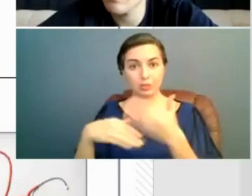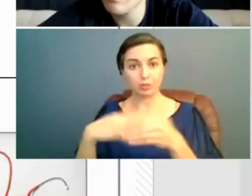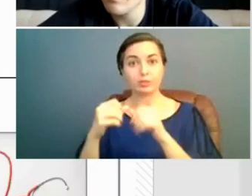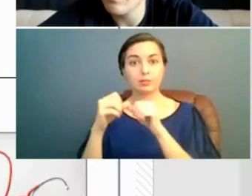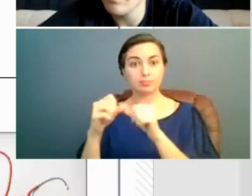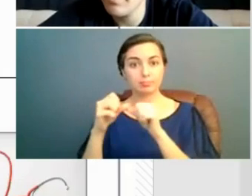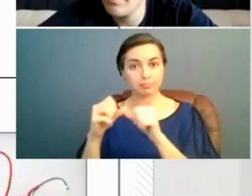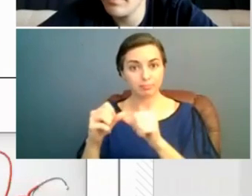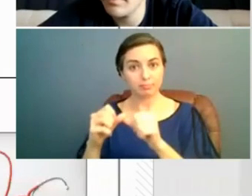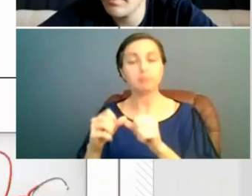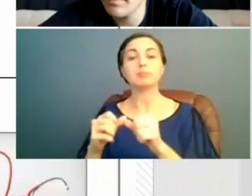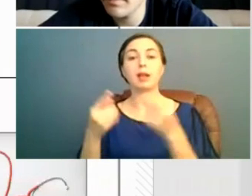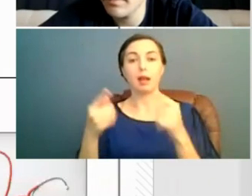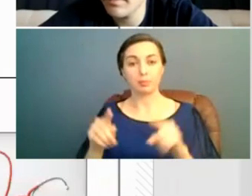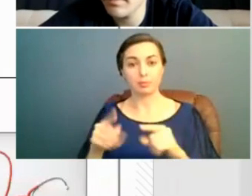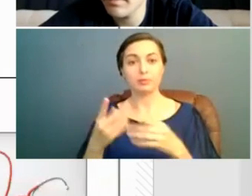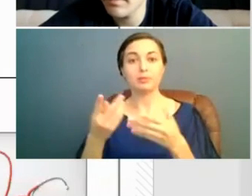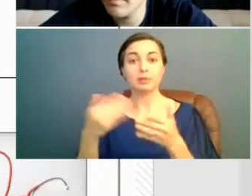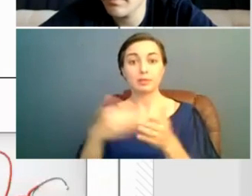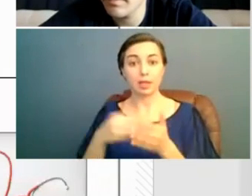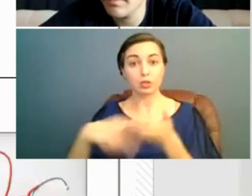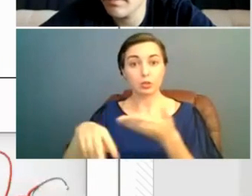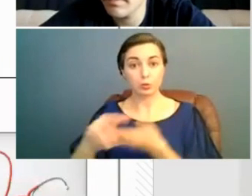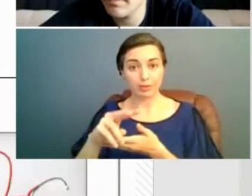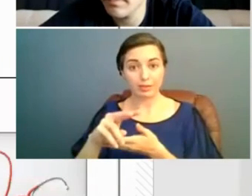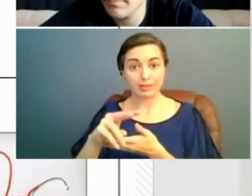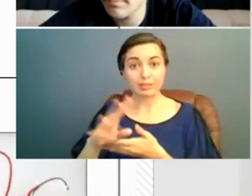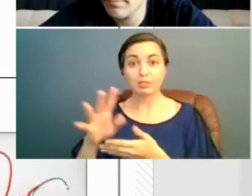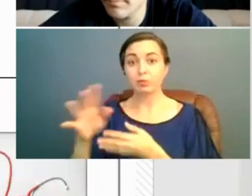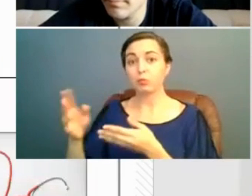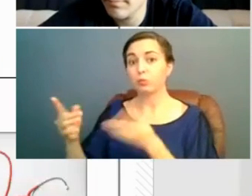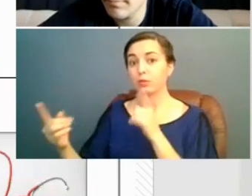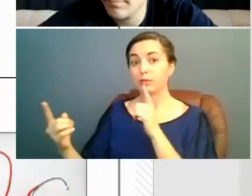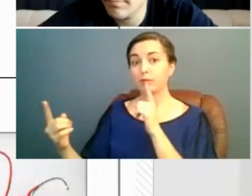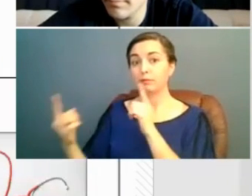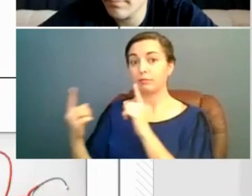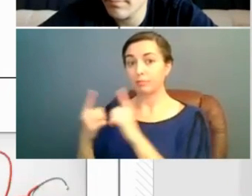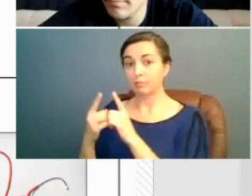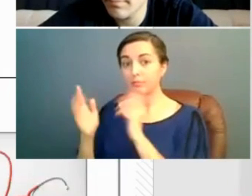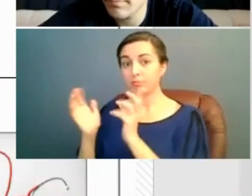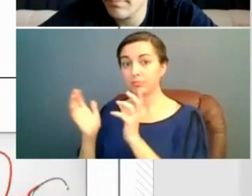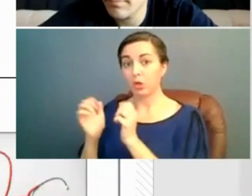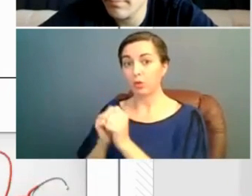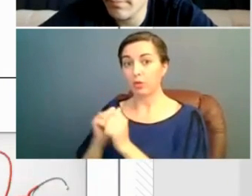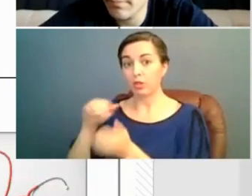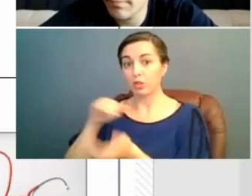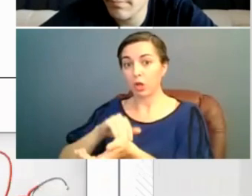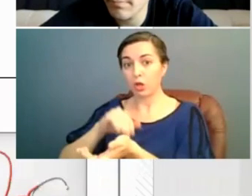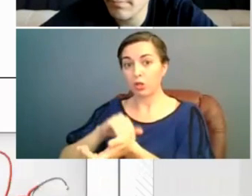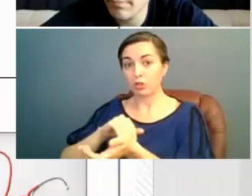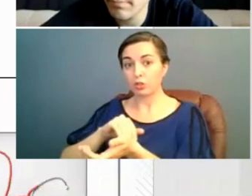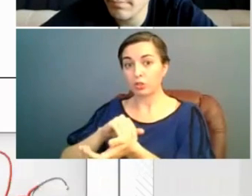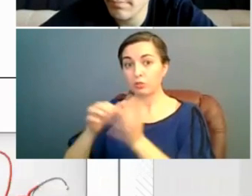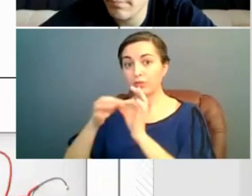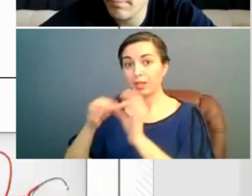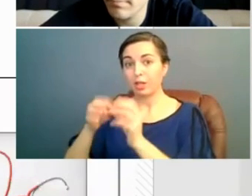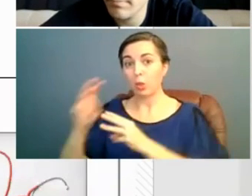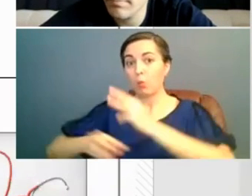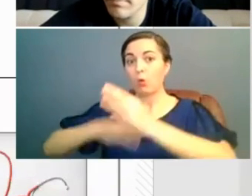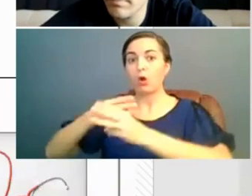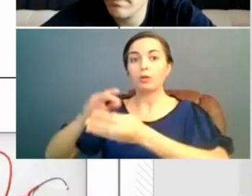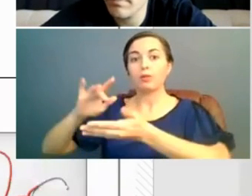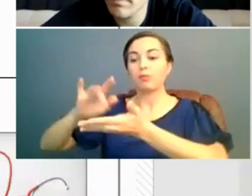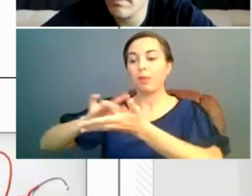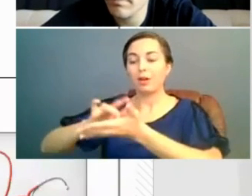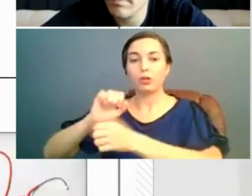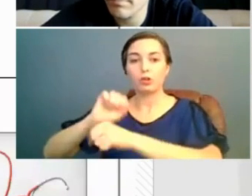now, we are going to talk with a doctor about the world of medical careers, hopefully a nurse as well. We're still trying to line that up.